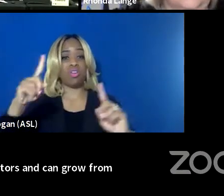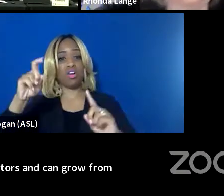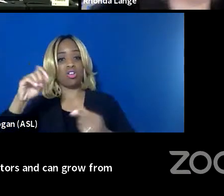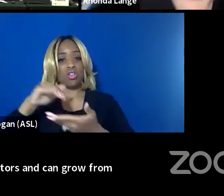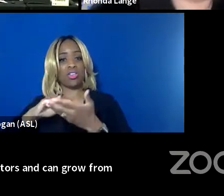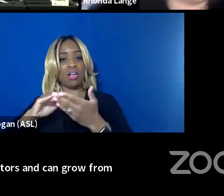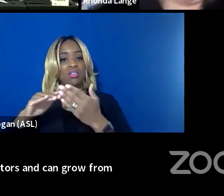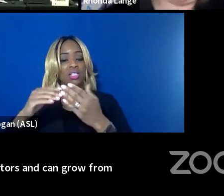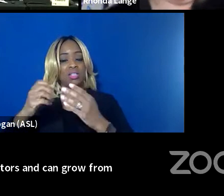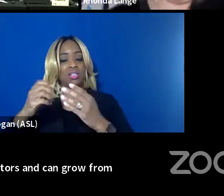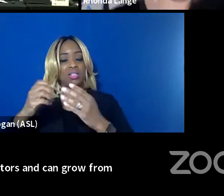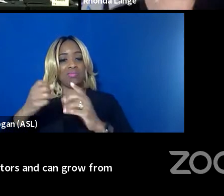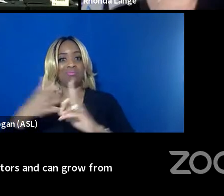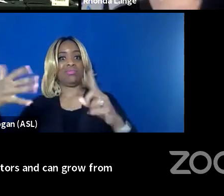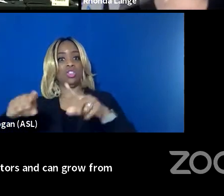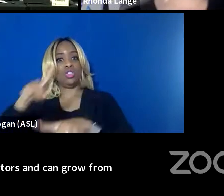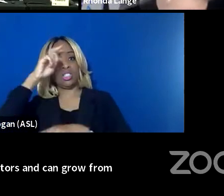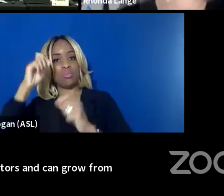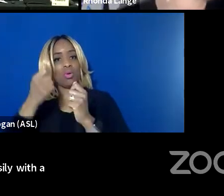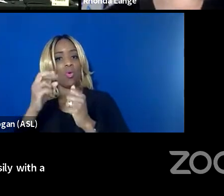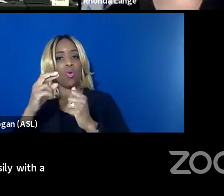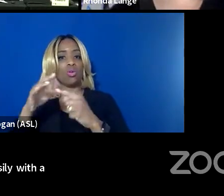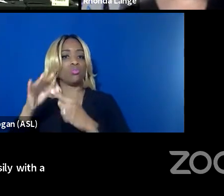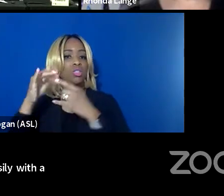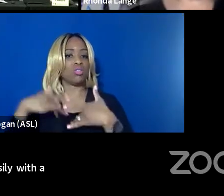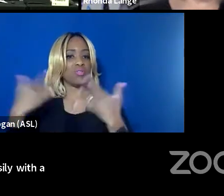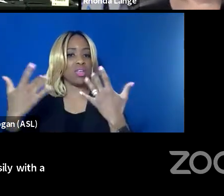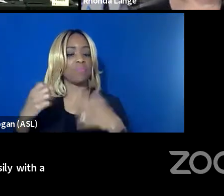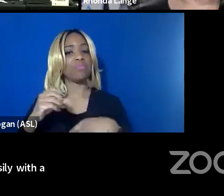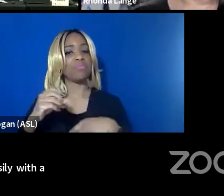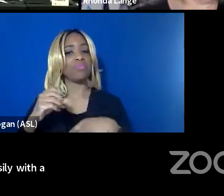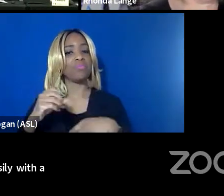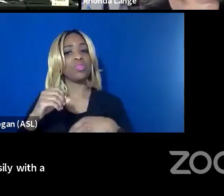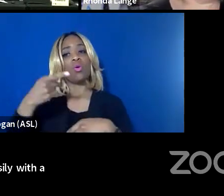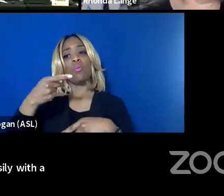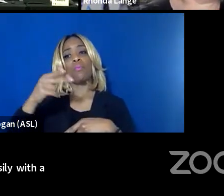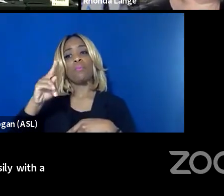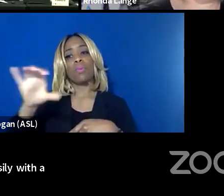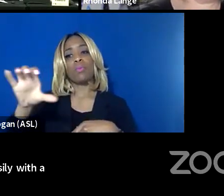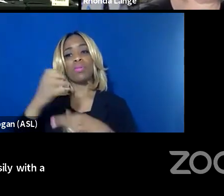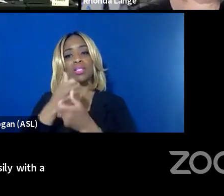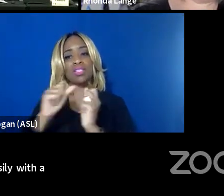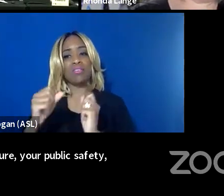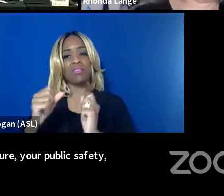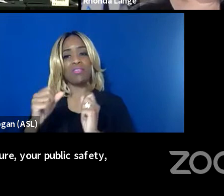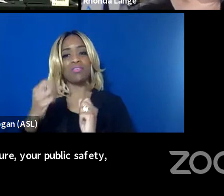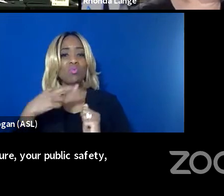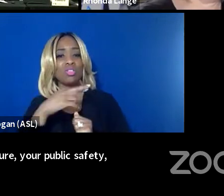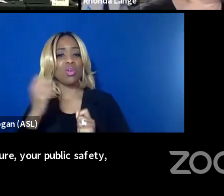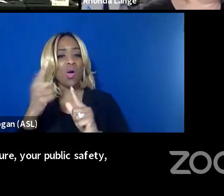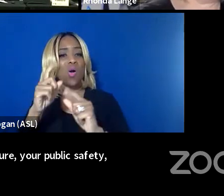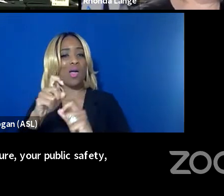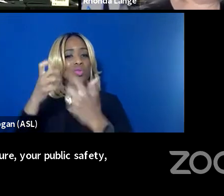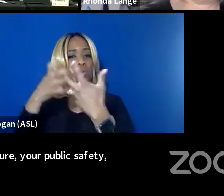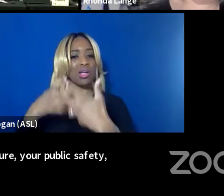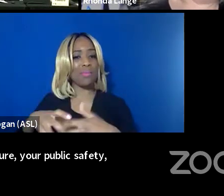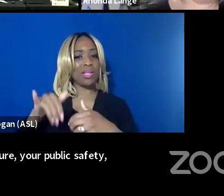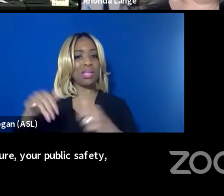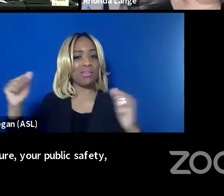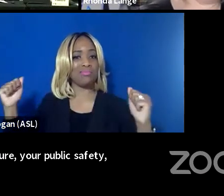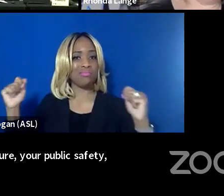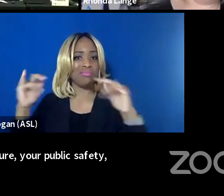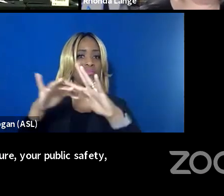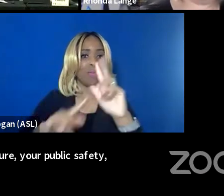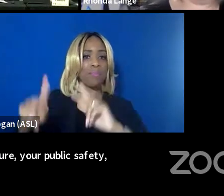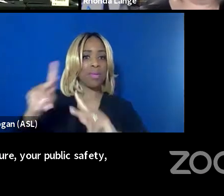special event. And your infrastructure, your public safety, your restaurants all have to be able to accommodate that influx. And yet